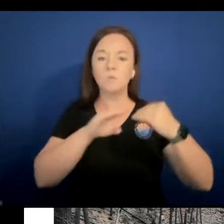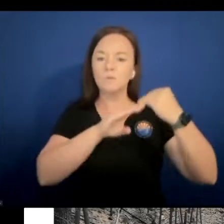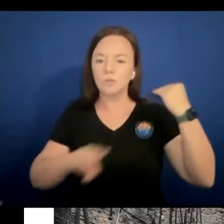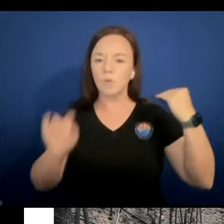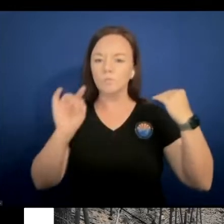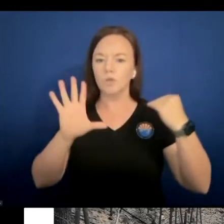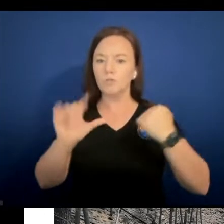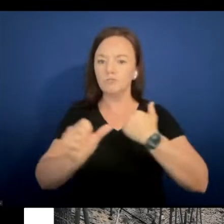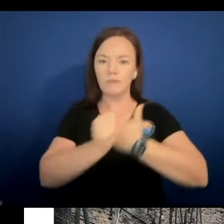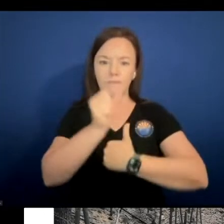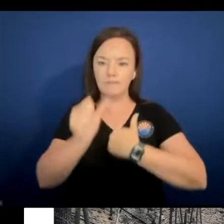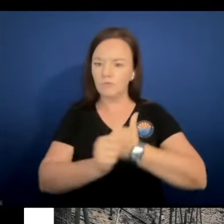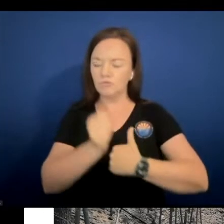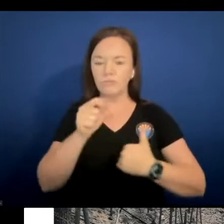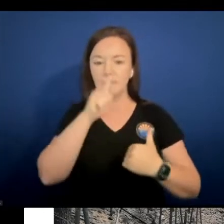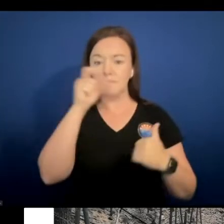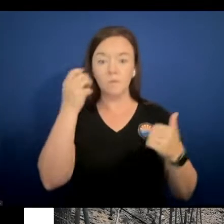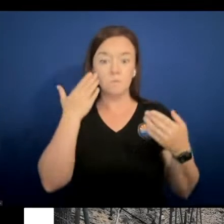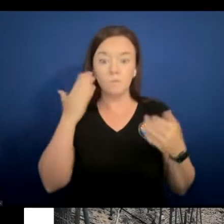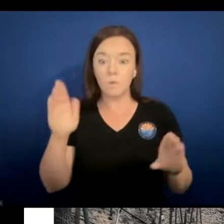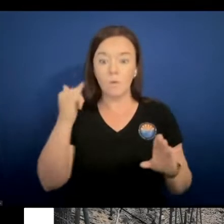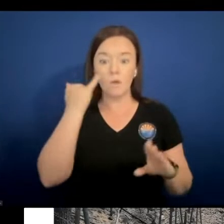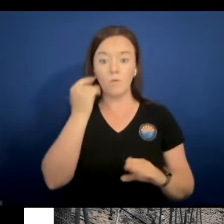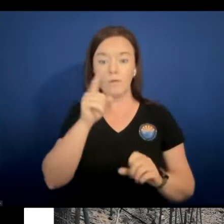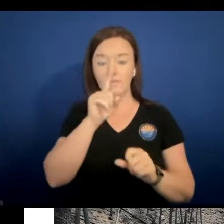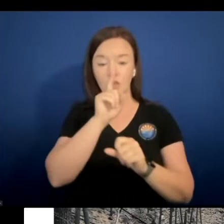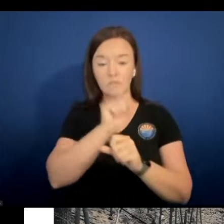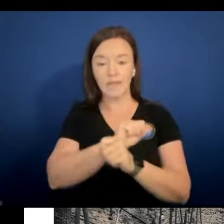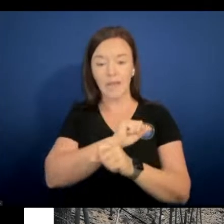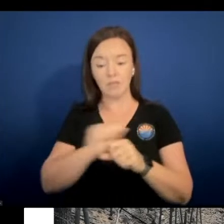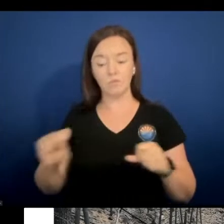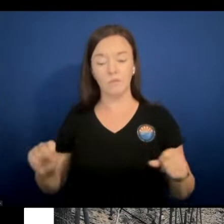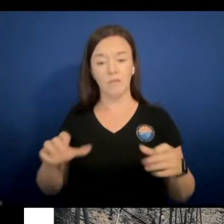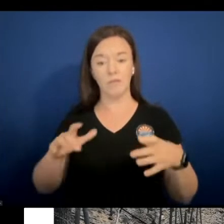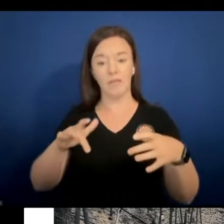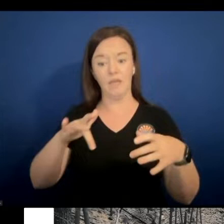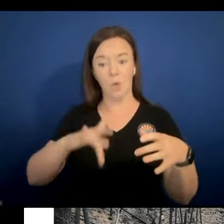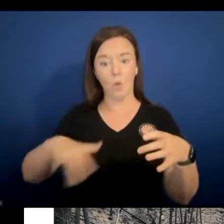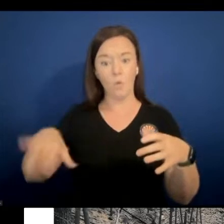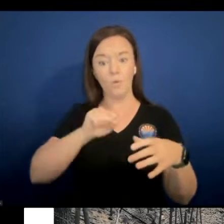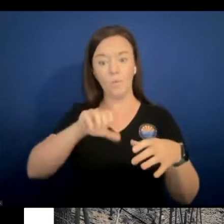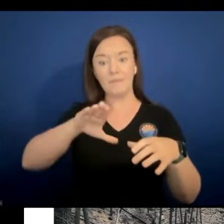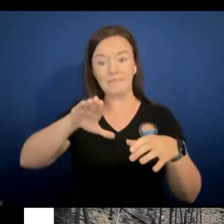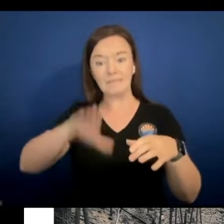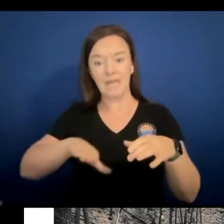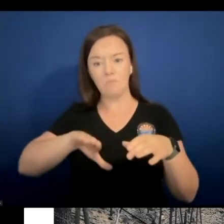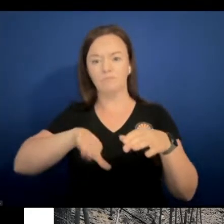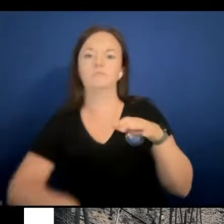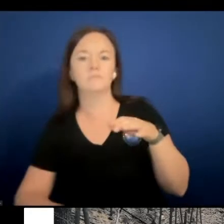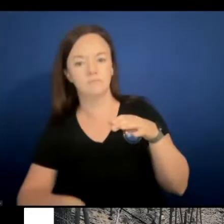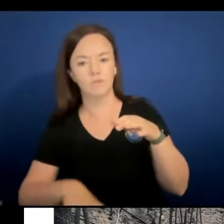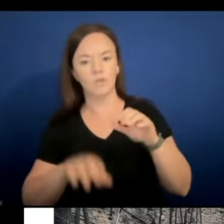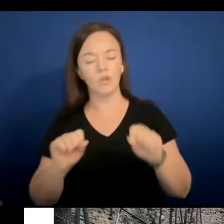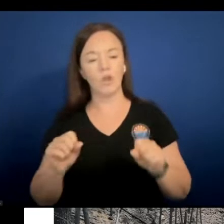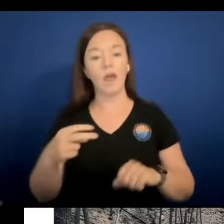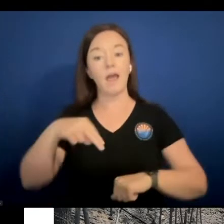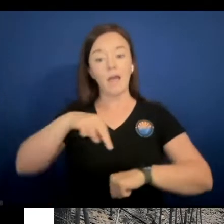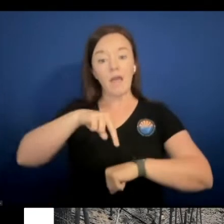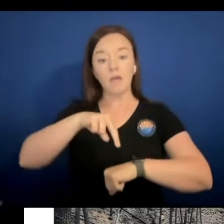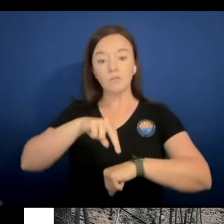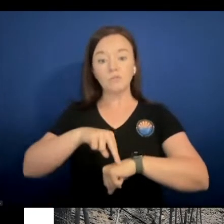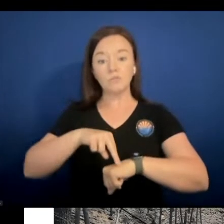don't know if there's actually a cavity underneath the ground. And as I stood there, you could see these